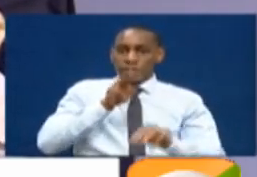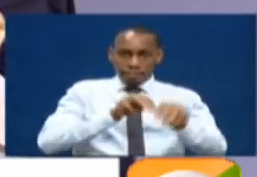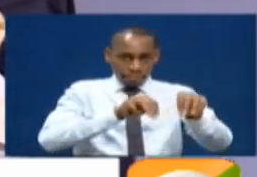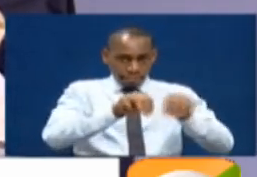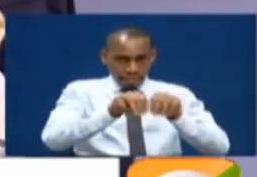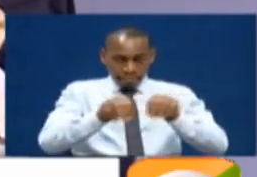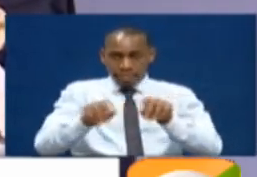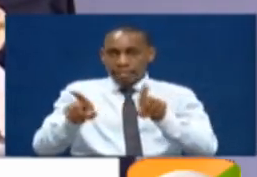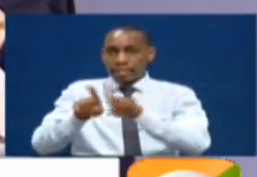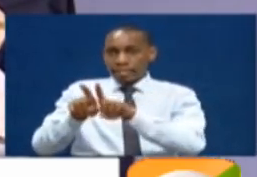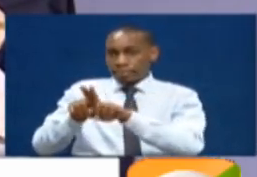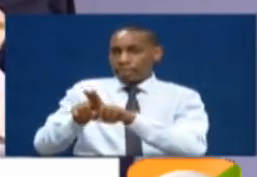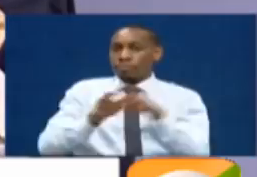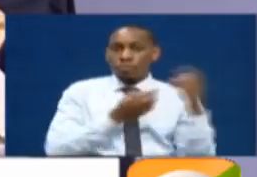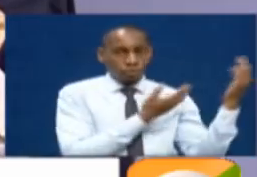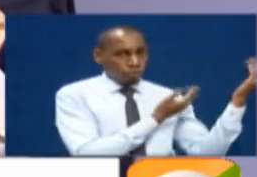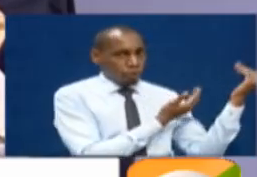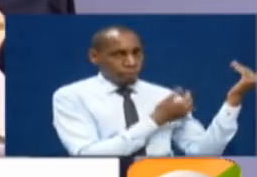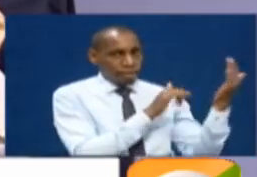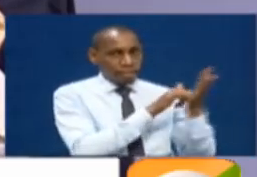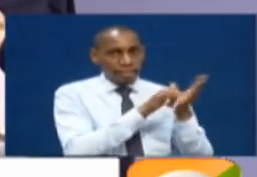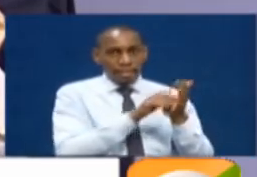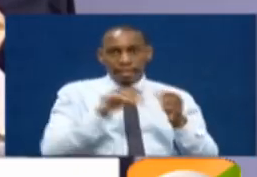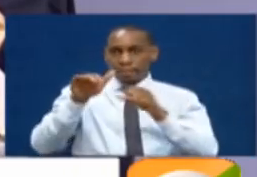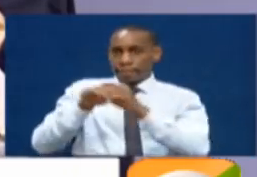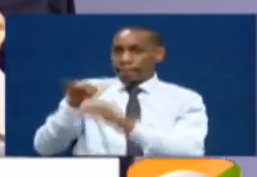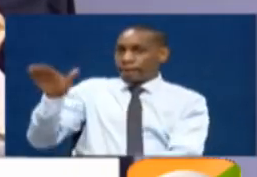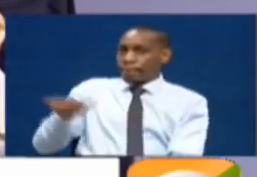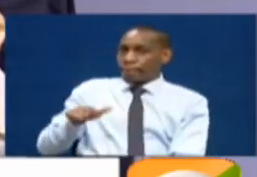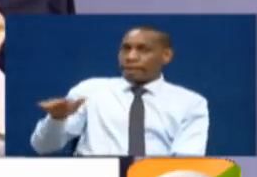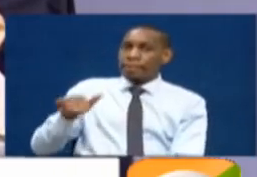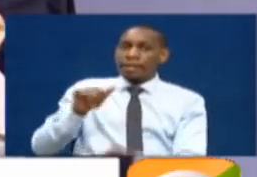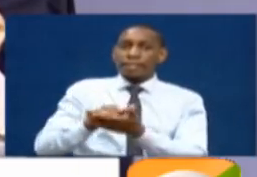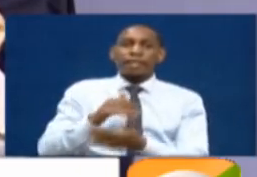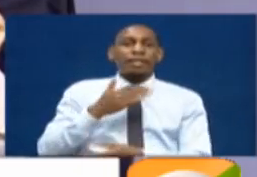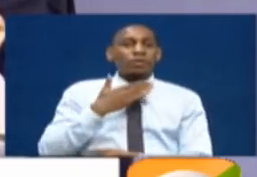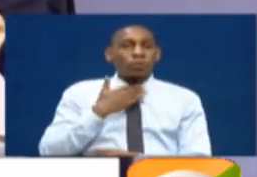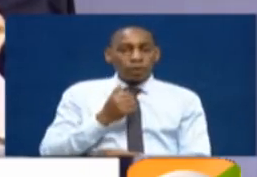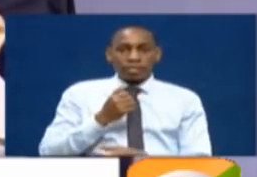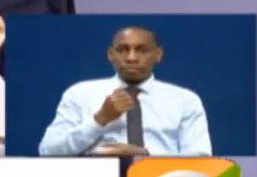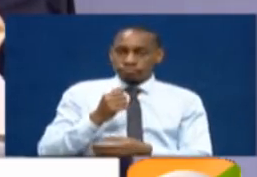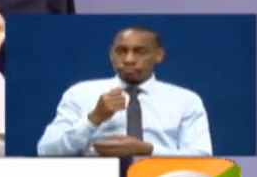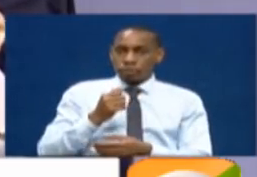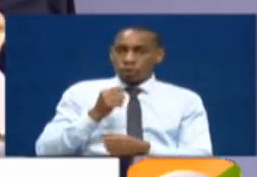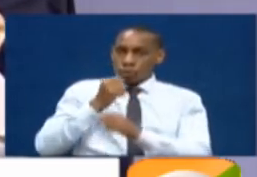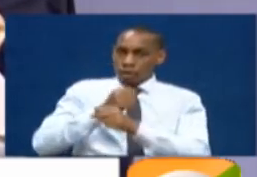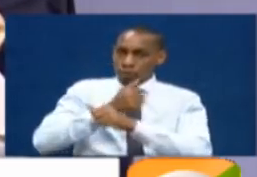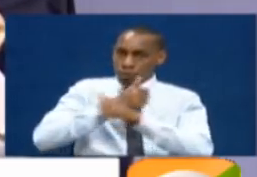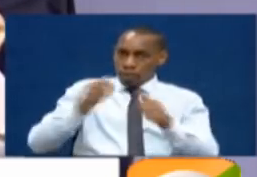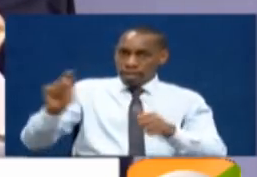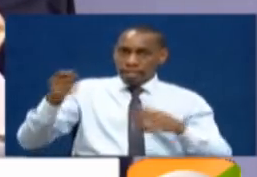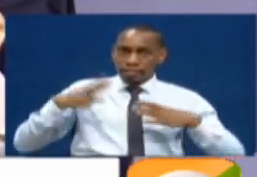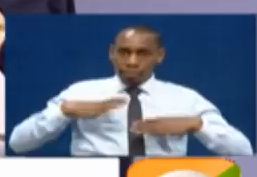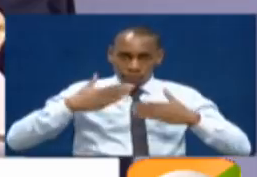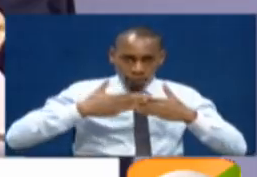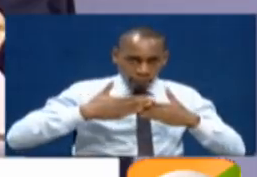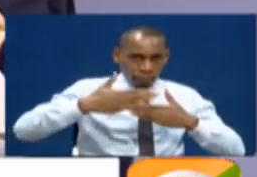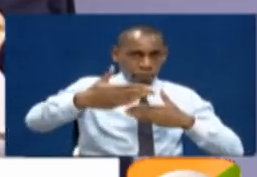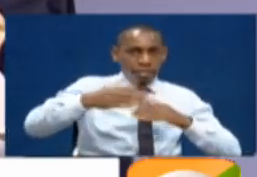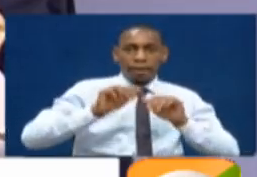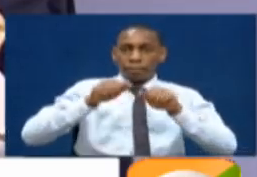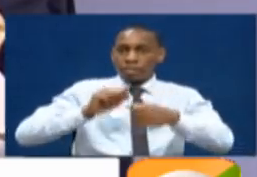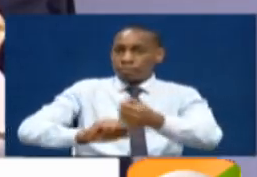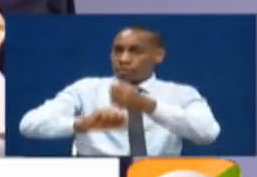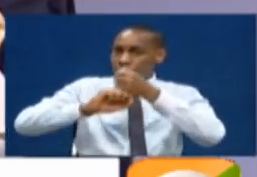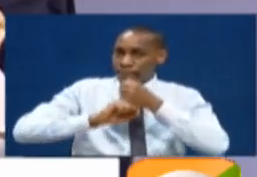hope that parliamentarians who want to be on the right side of the Kenyan people going into the future will be able to